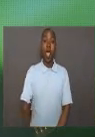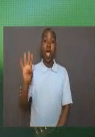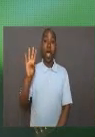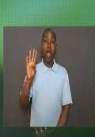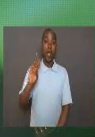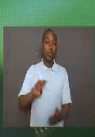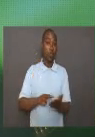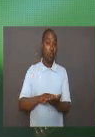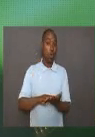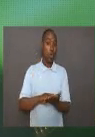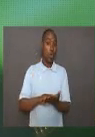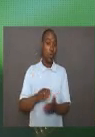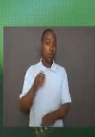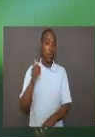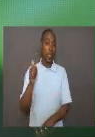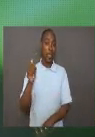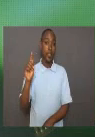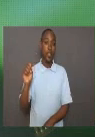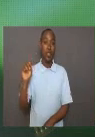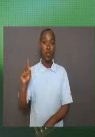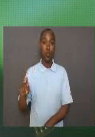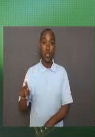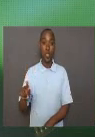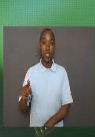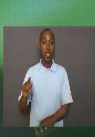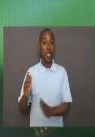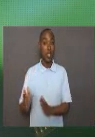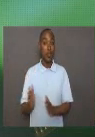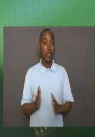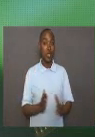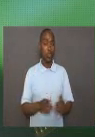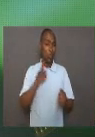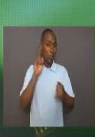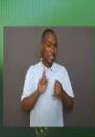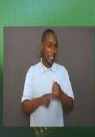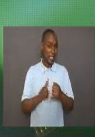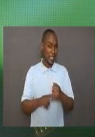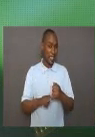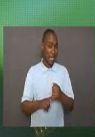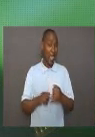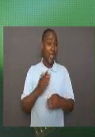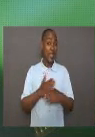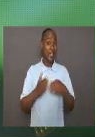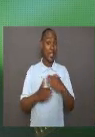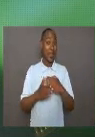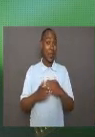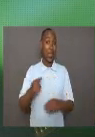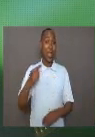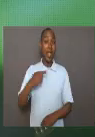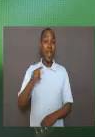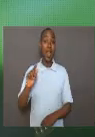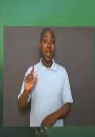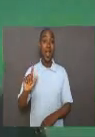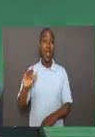4 molecules of ATP are created in the final steps of